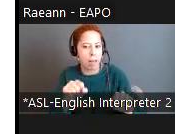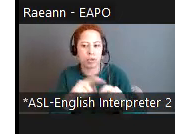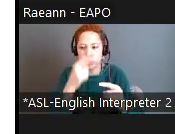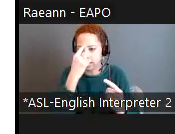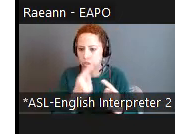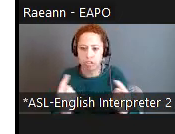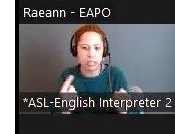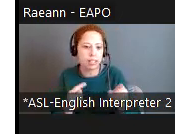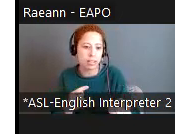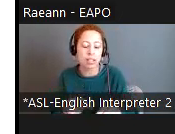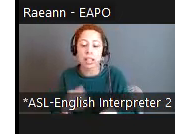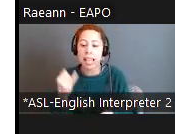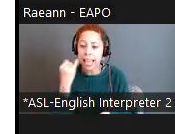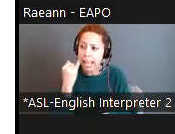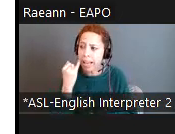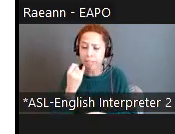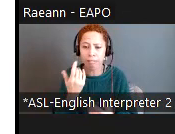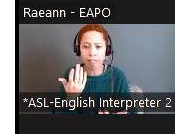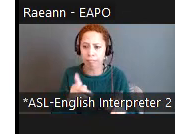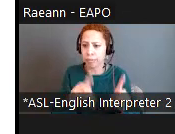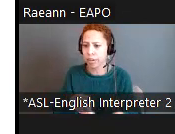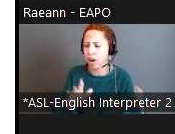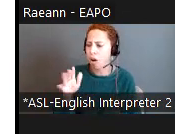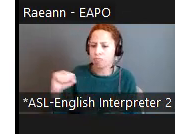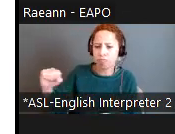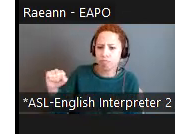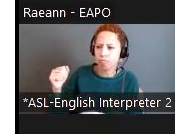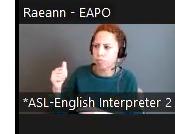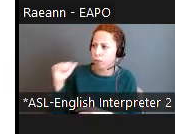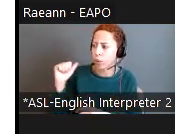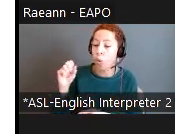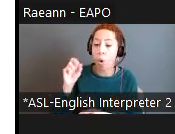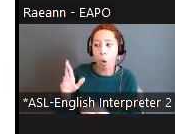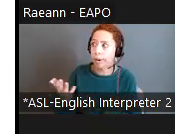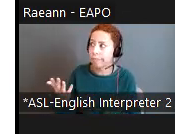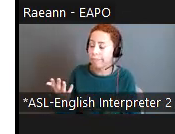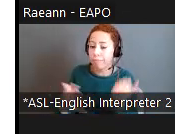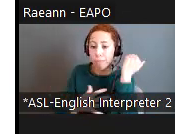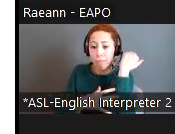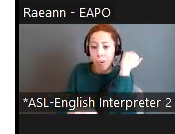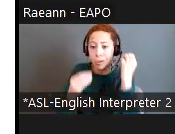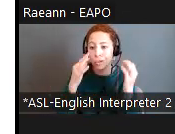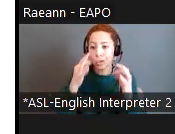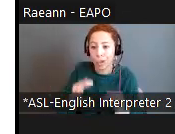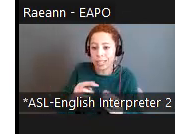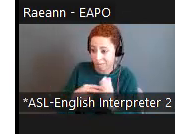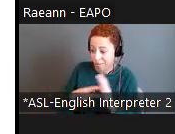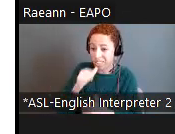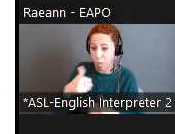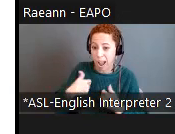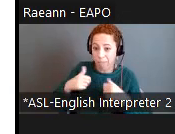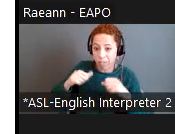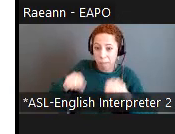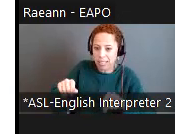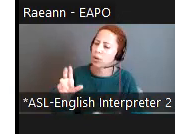to talk to them or simply making bad choices sometimes, that doesn't mean you lack capacity. They have